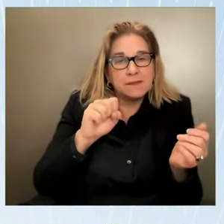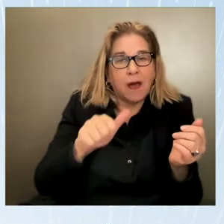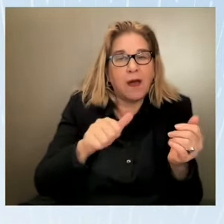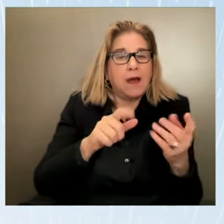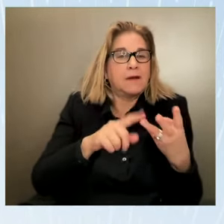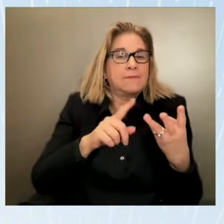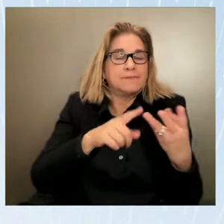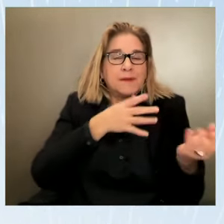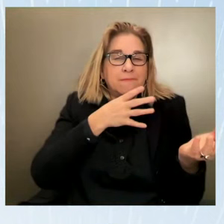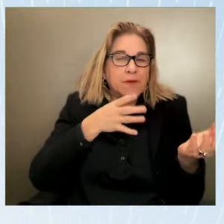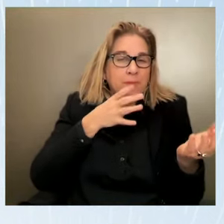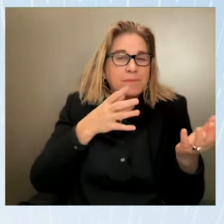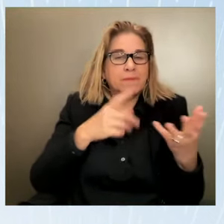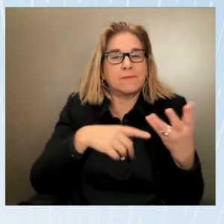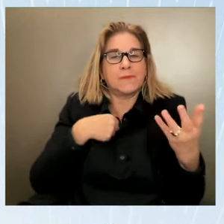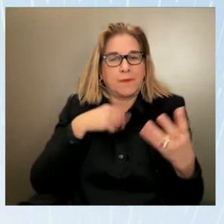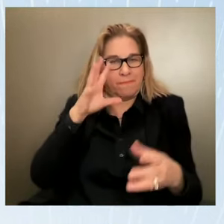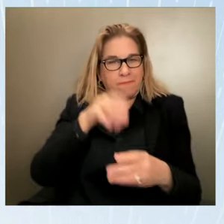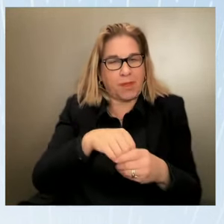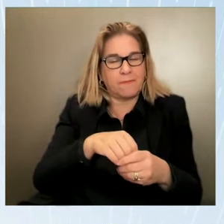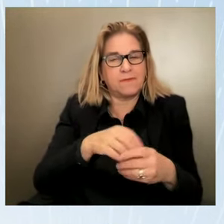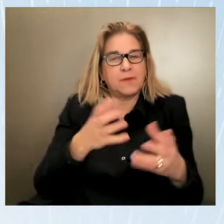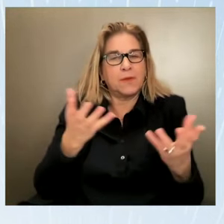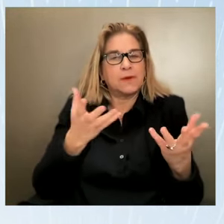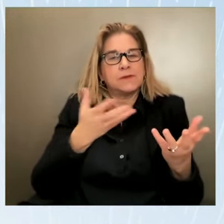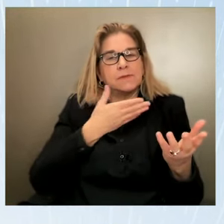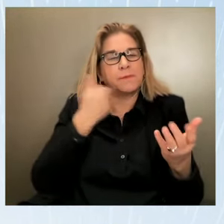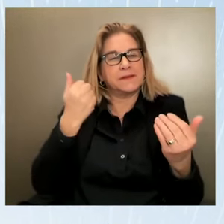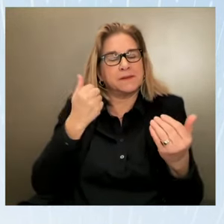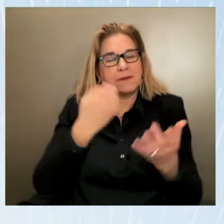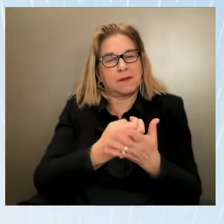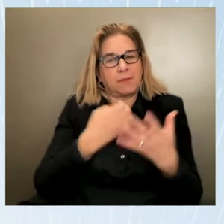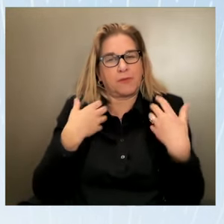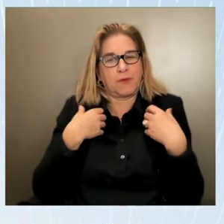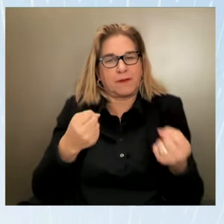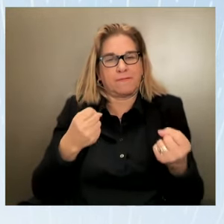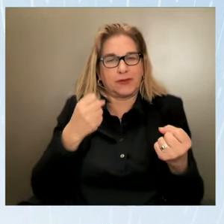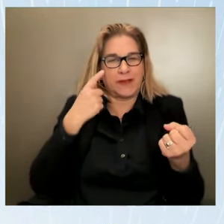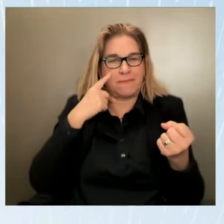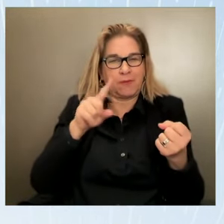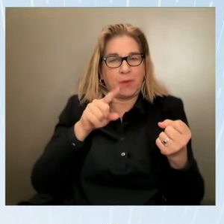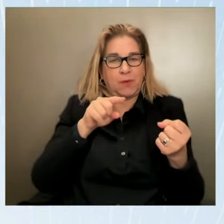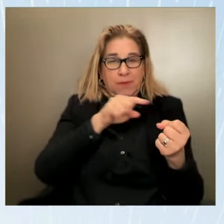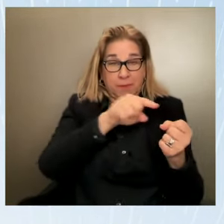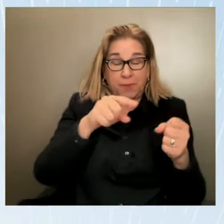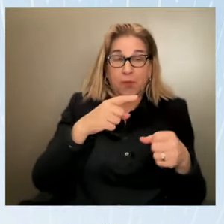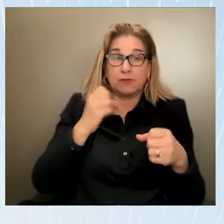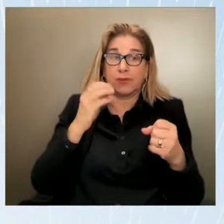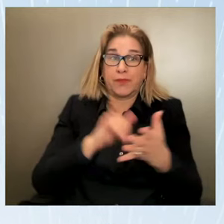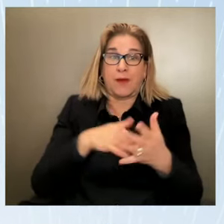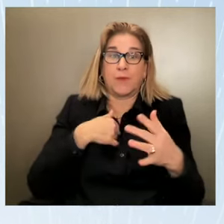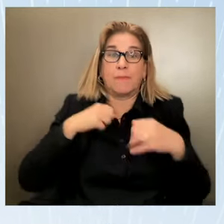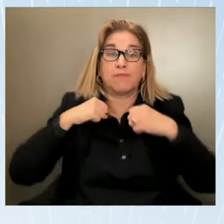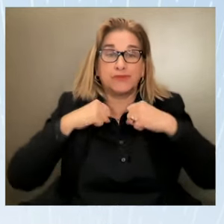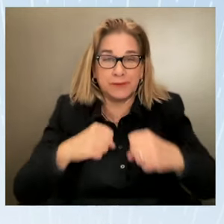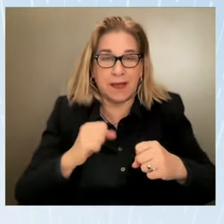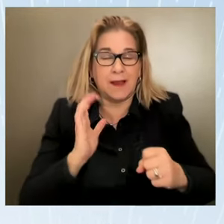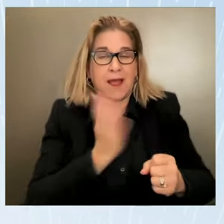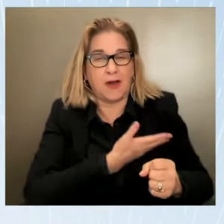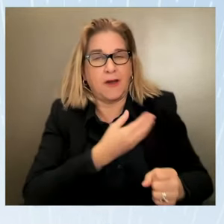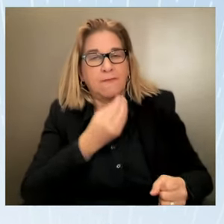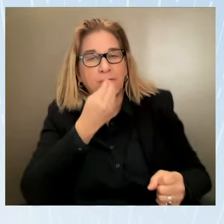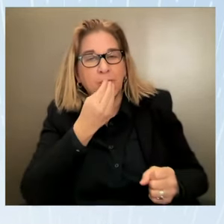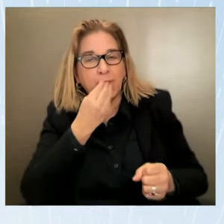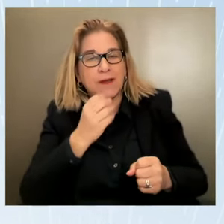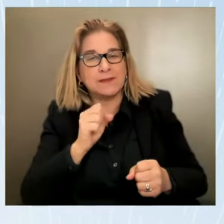economic recovery and safeguarding domestic food security by addressing current labor shortages in agriculture, reducing irregular